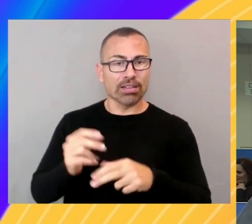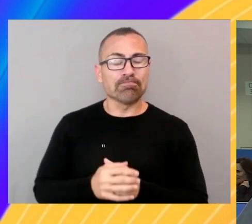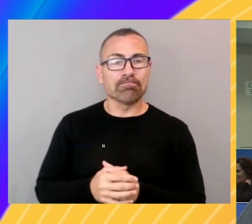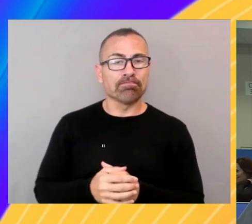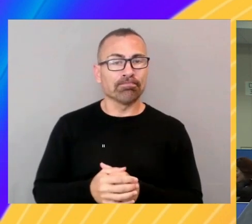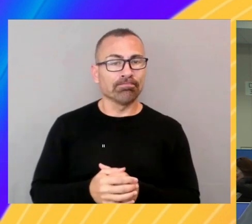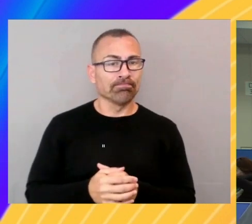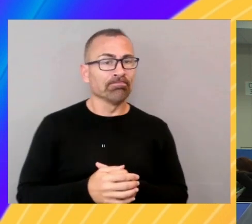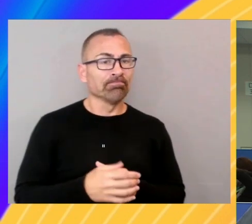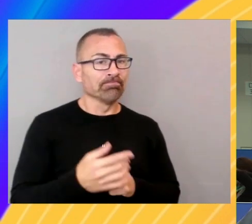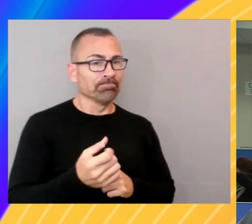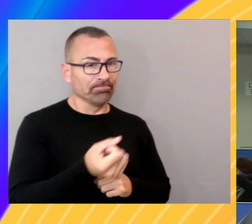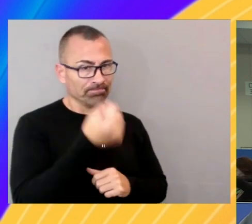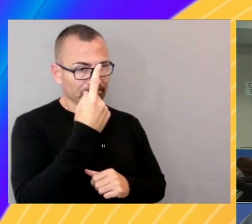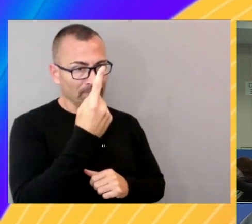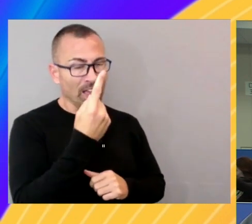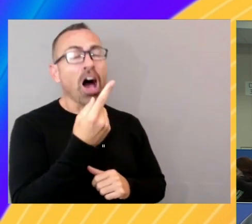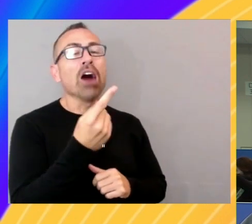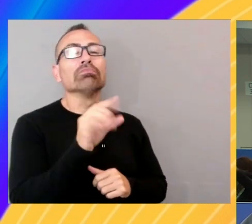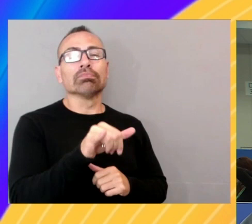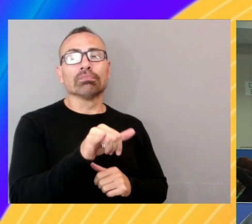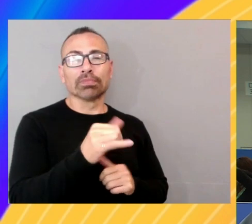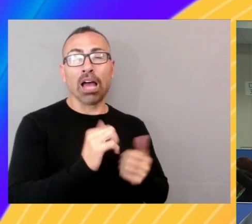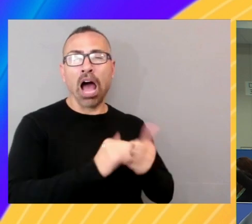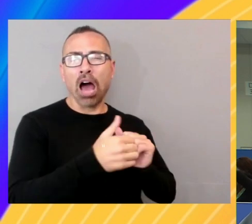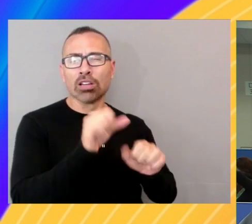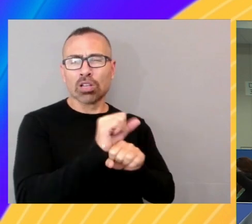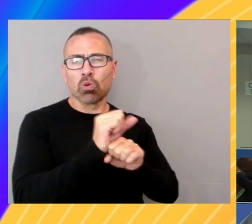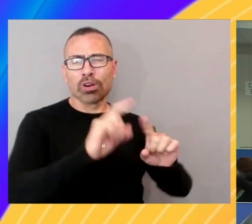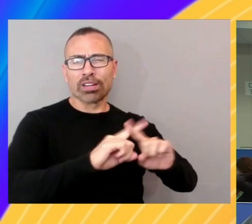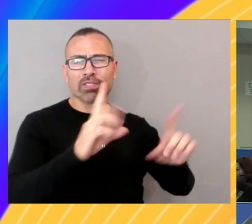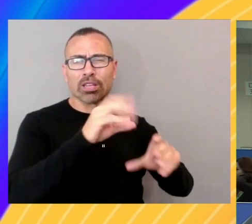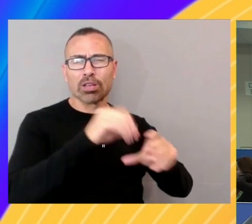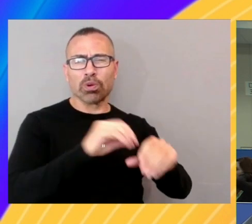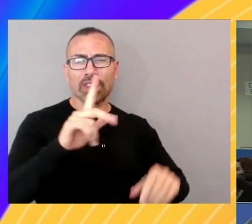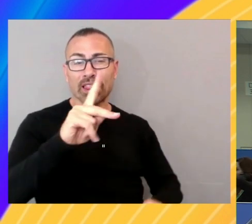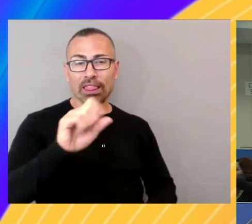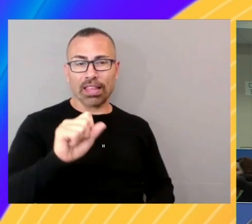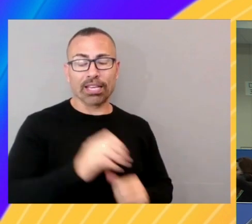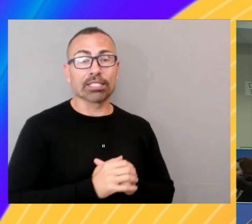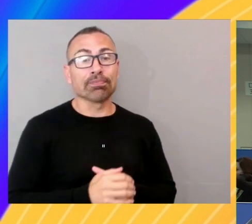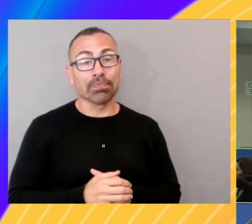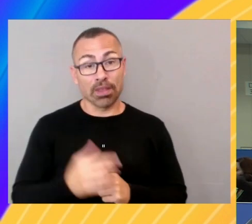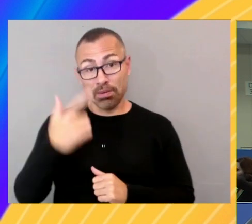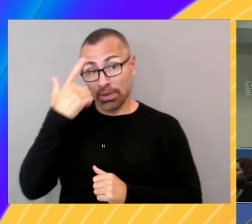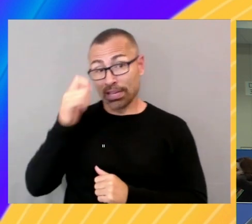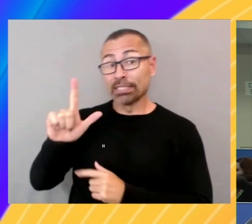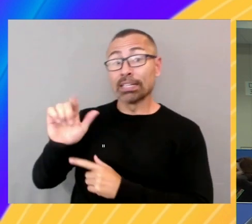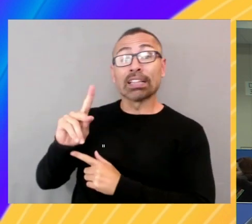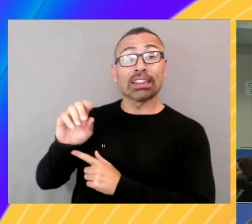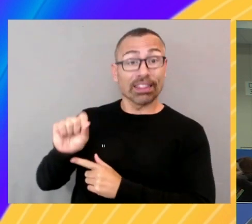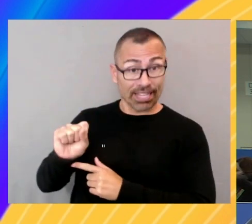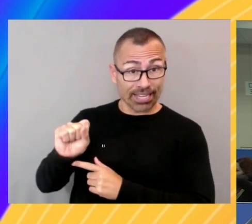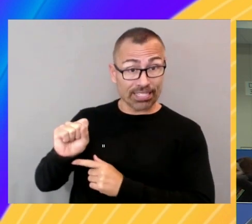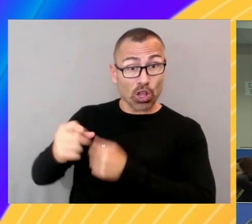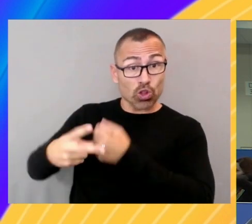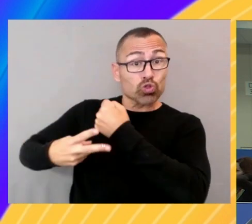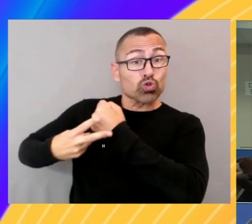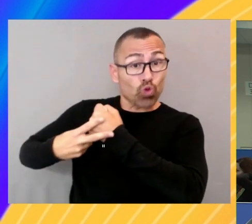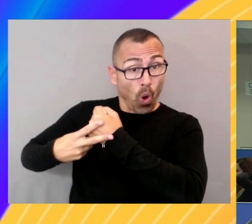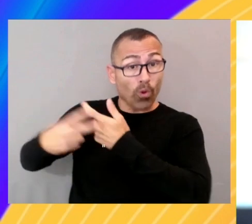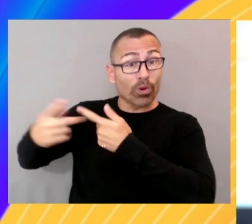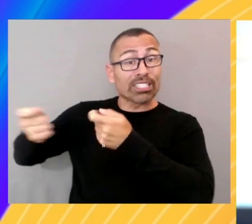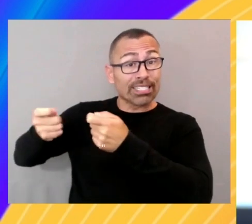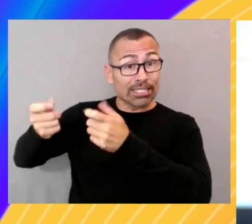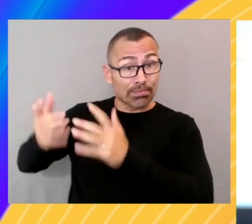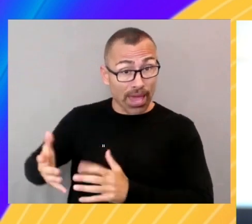in CloudTrail Lake? In Lake, because it's a managed solution, the storage is managed. There is the customers or the users only